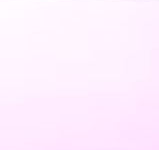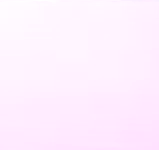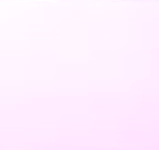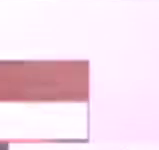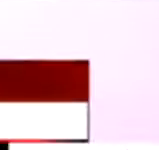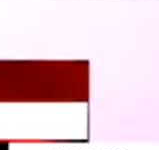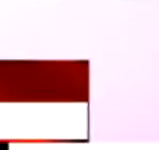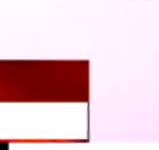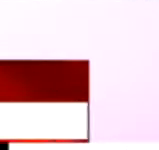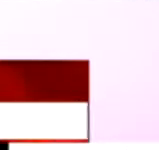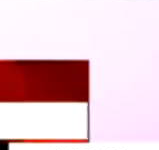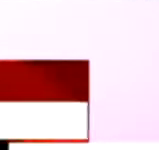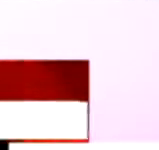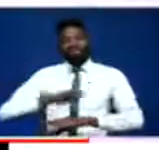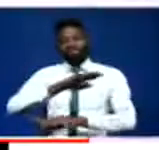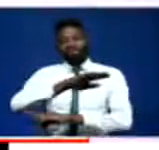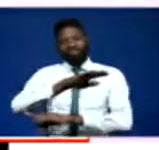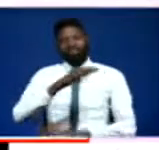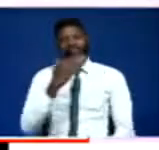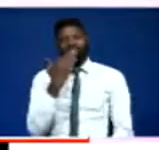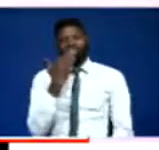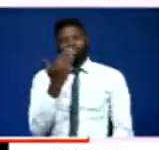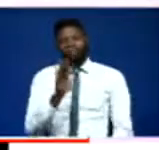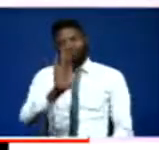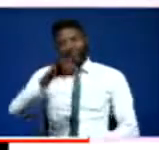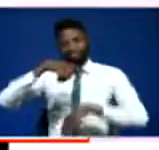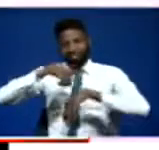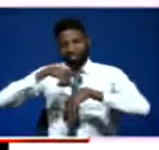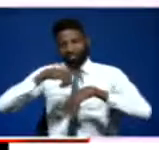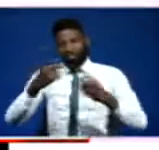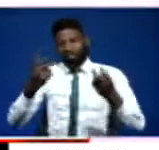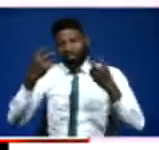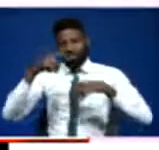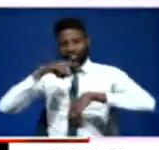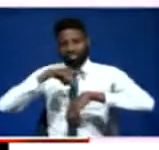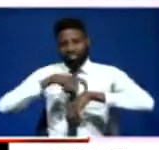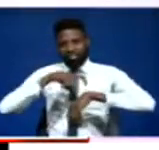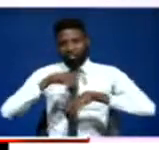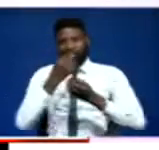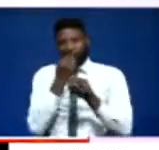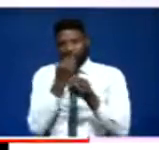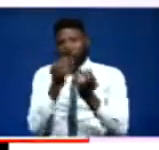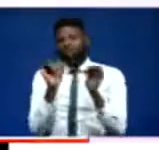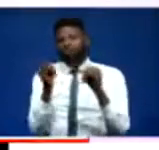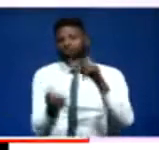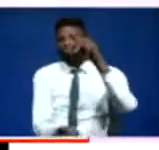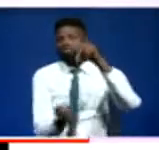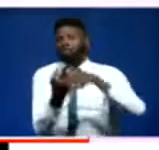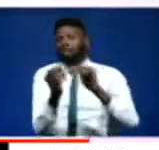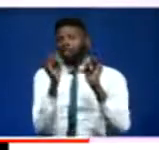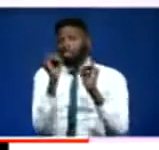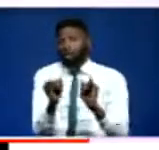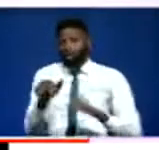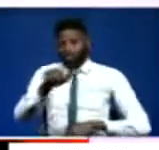Good afternoon. Thank you for creating time for us. You are in time for the latest updates, not only locally, but also across the borders. This